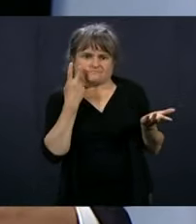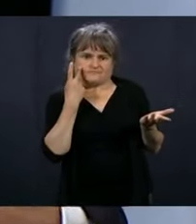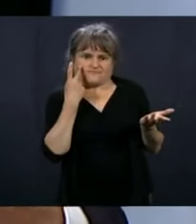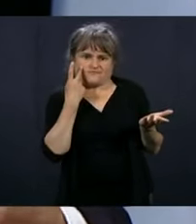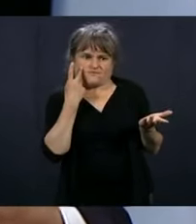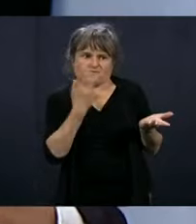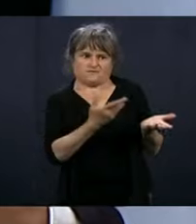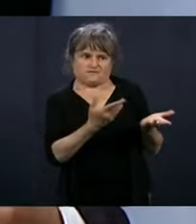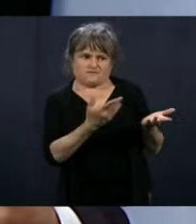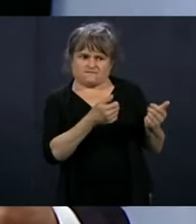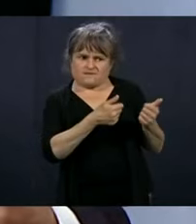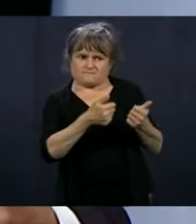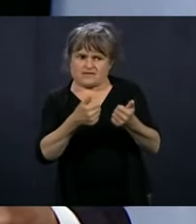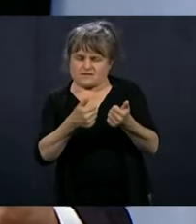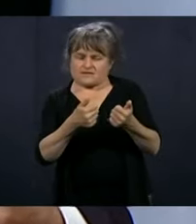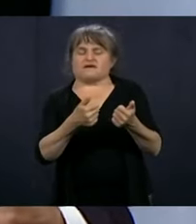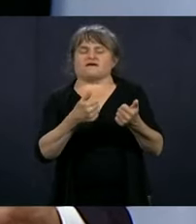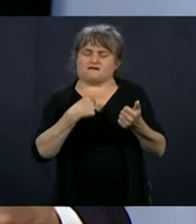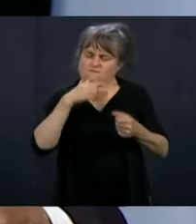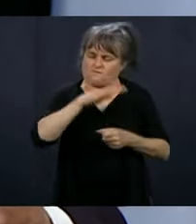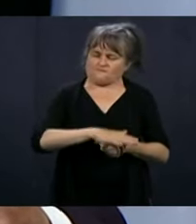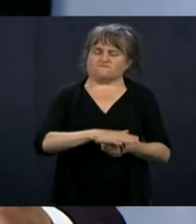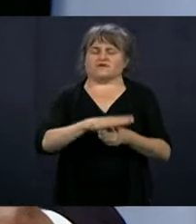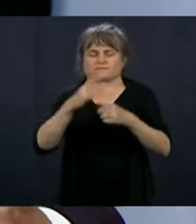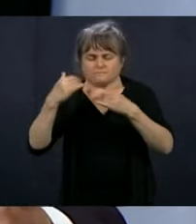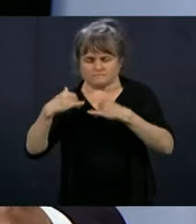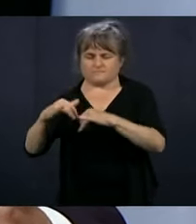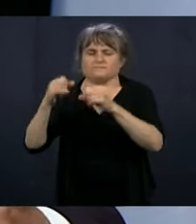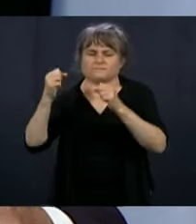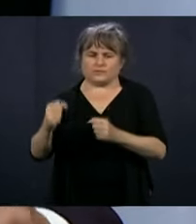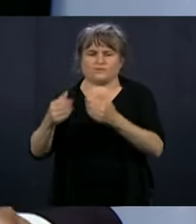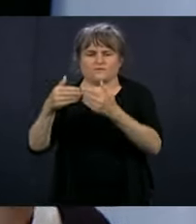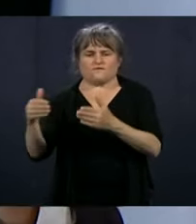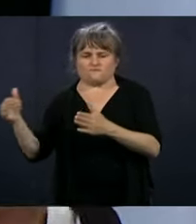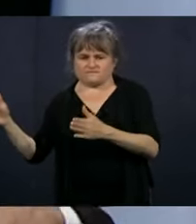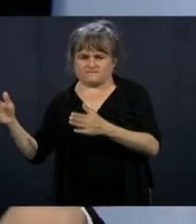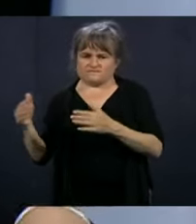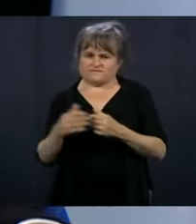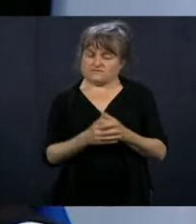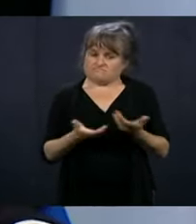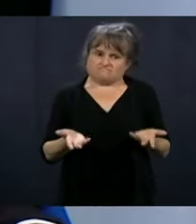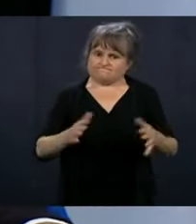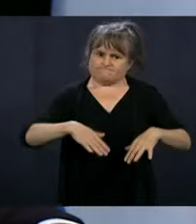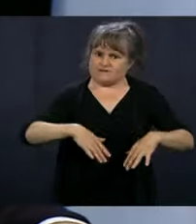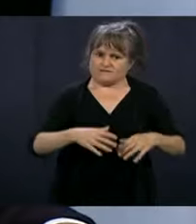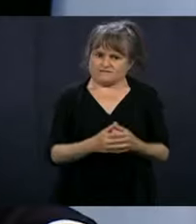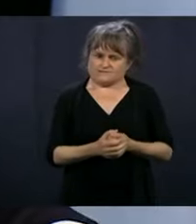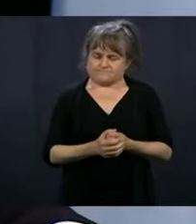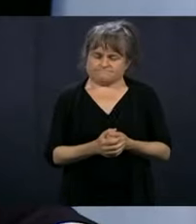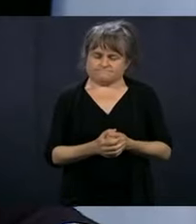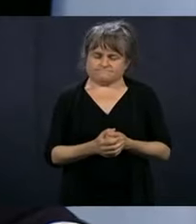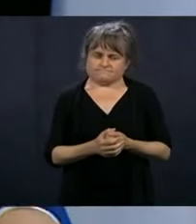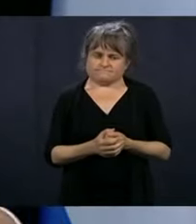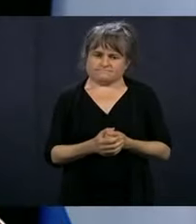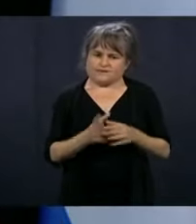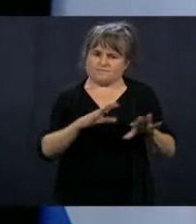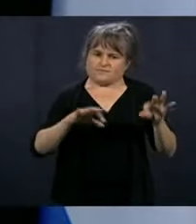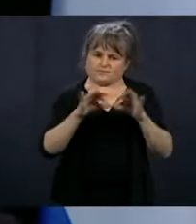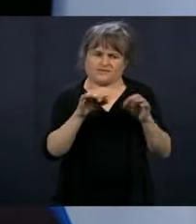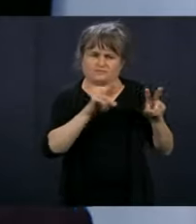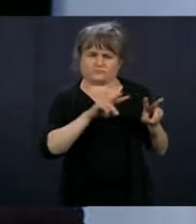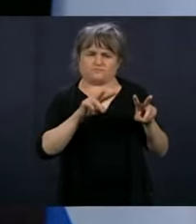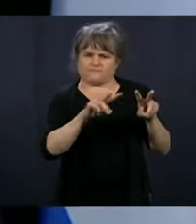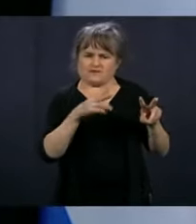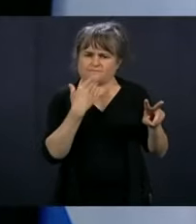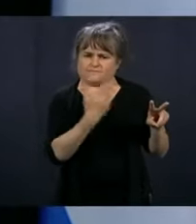by being aware, for example, that the further we go, the more we're certain that the deconfinement will have been going well and we'll be able to